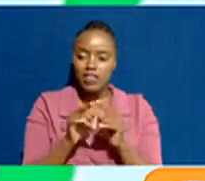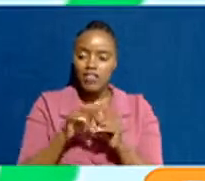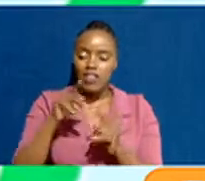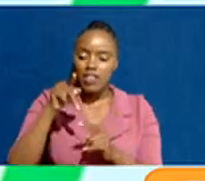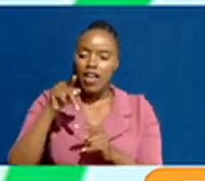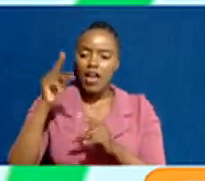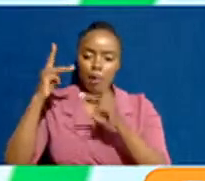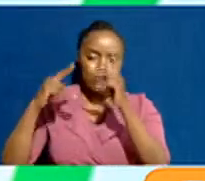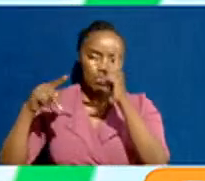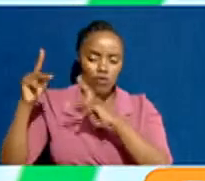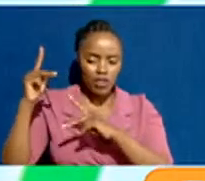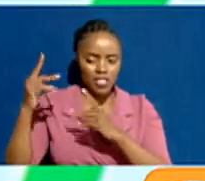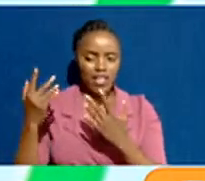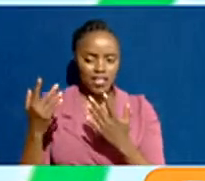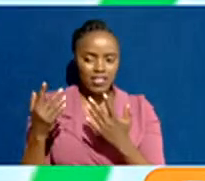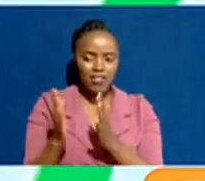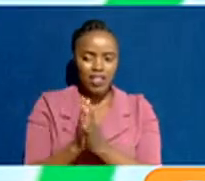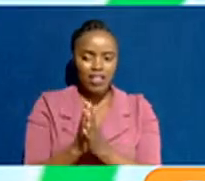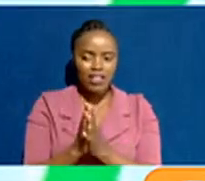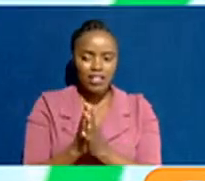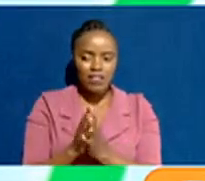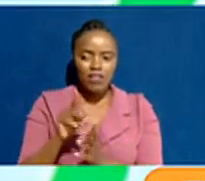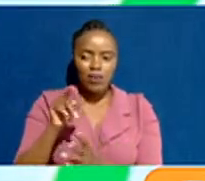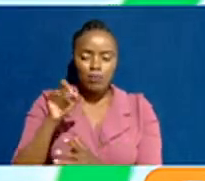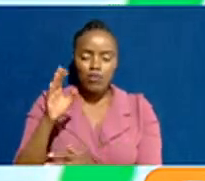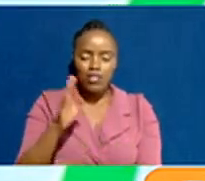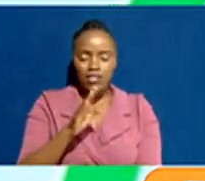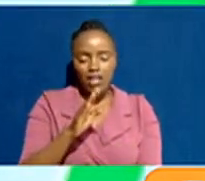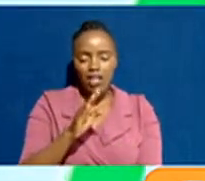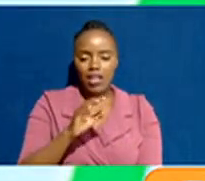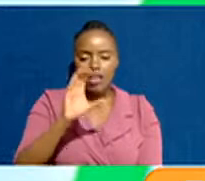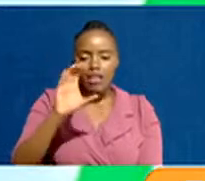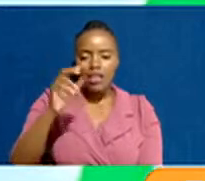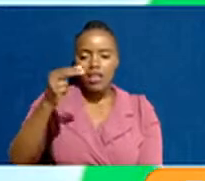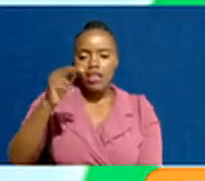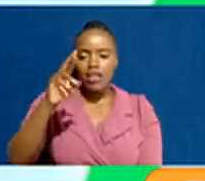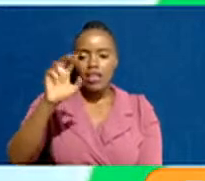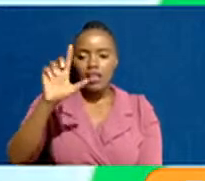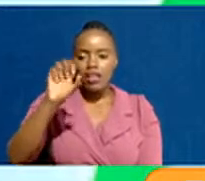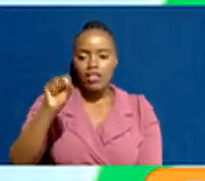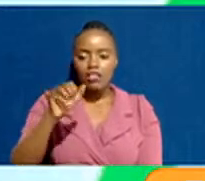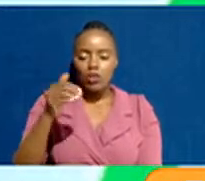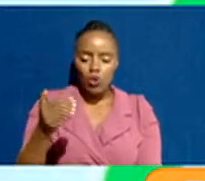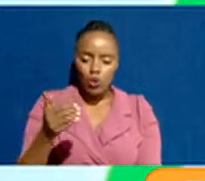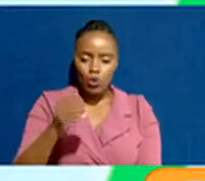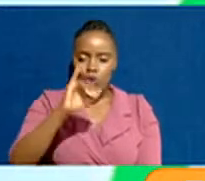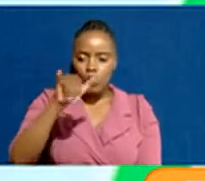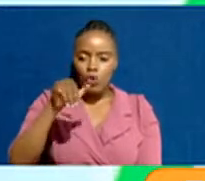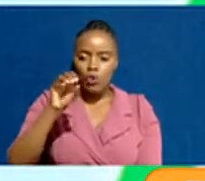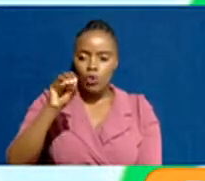professors of repute. Professor Charles Ochieng Ong'ondo, Professor Juan,